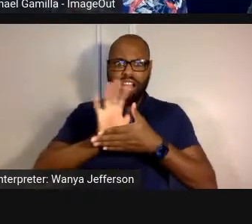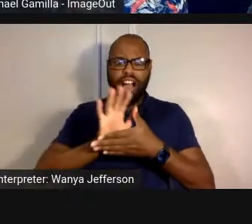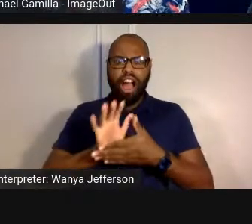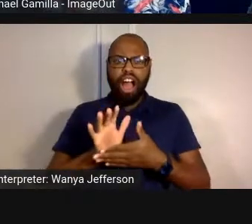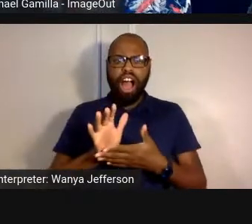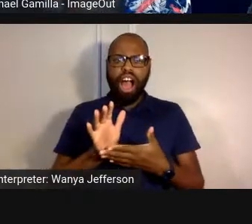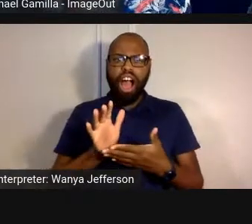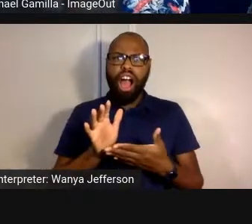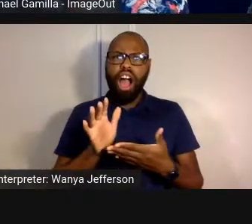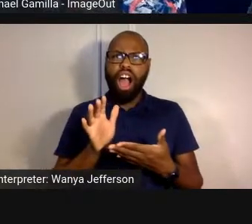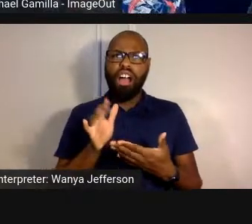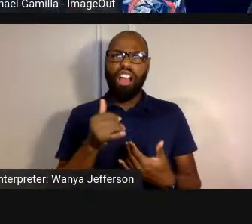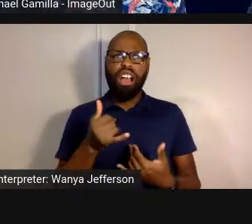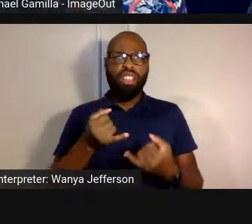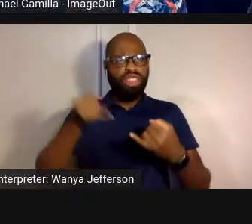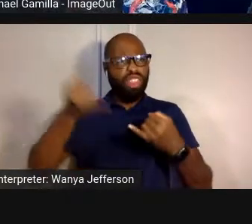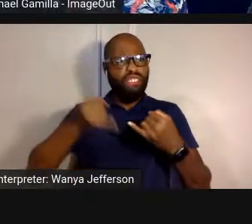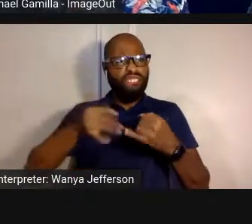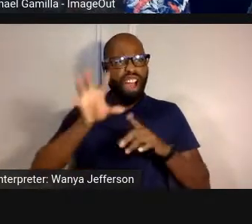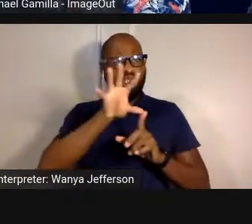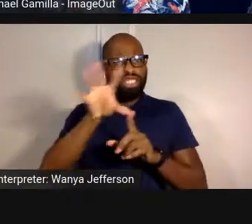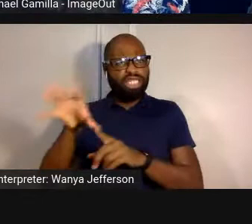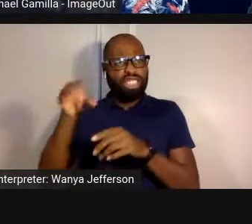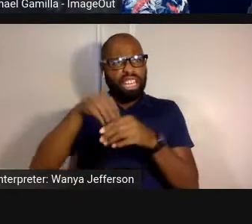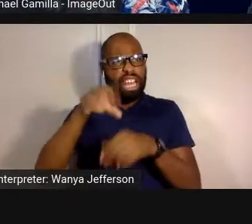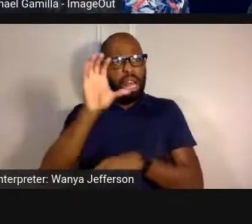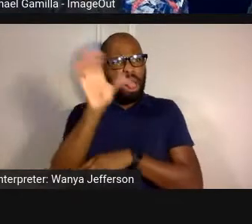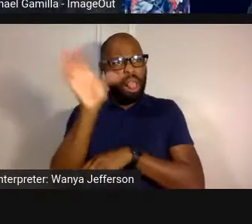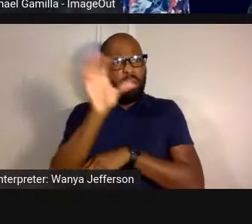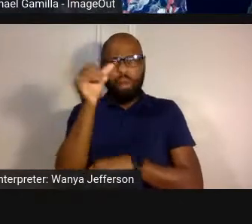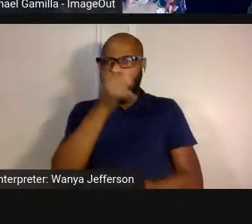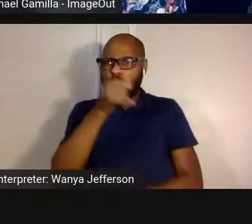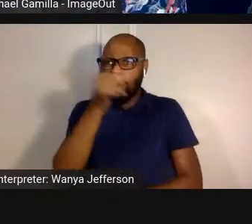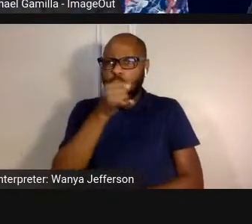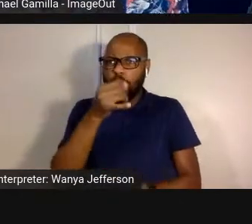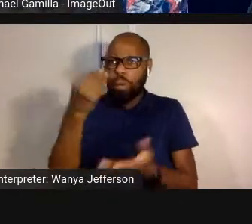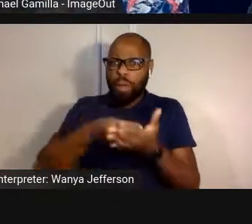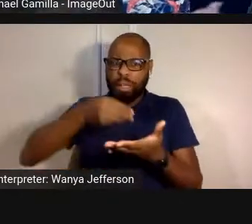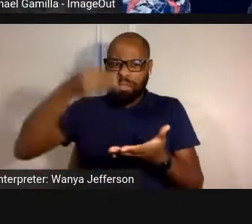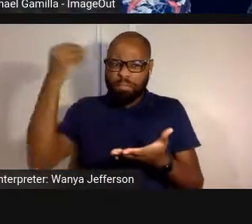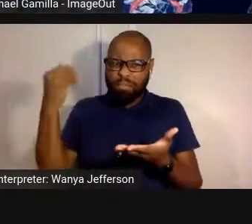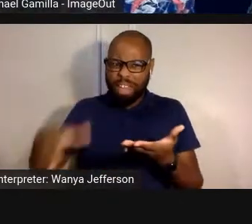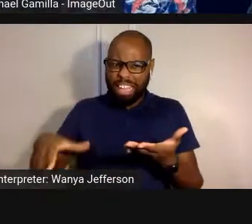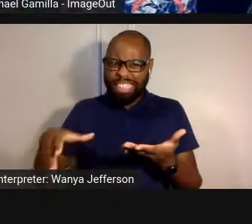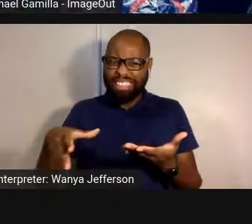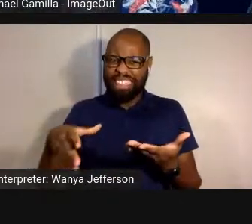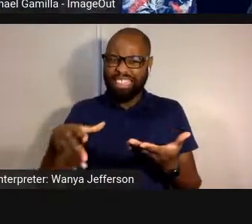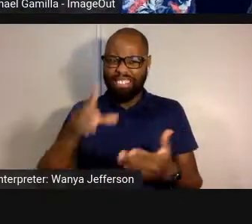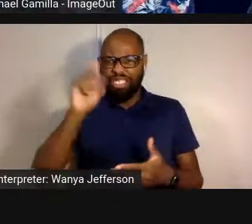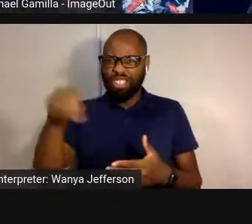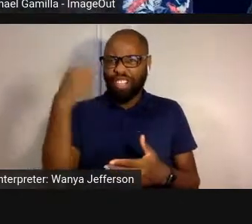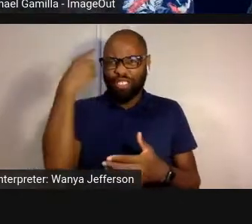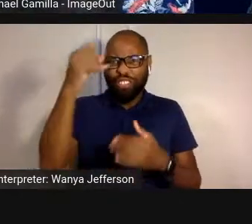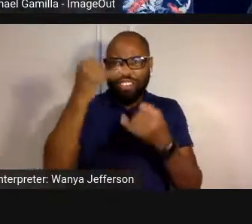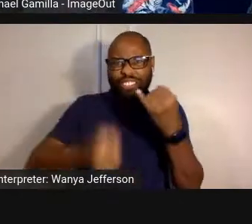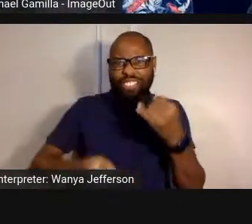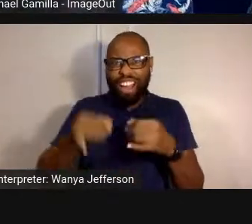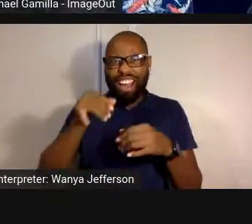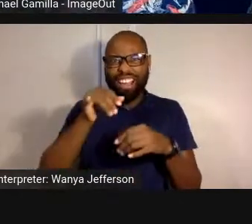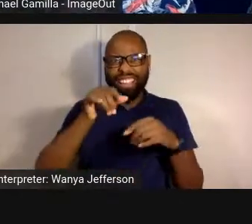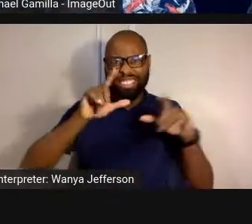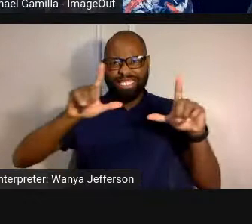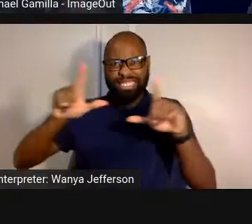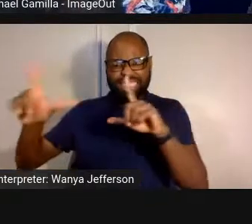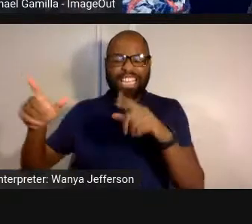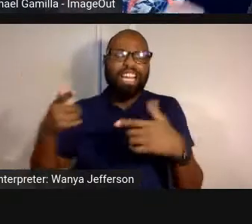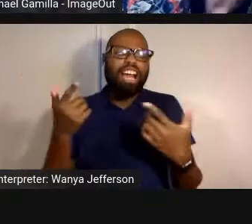shot the final scenes in Colombia? That's expensive. But apparently, well, you know, I should